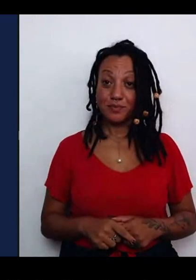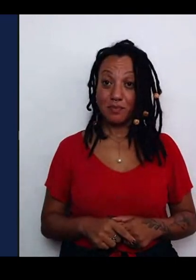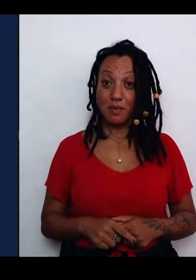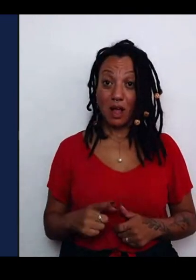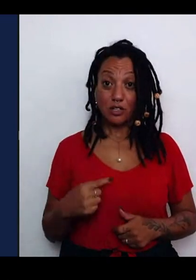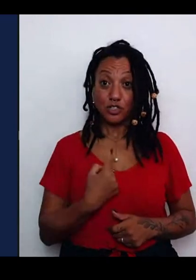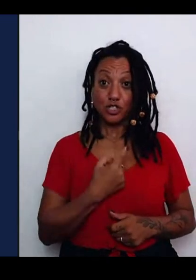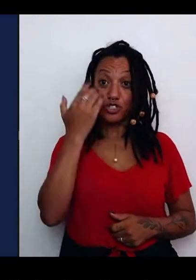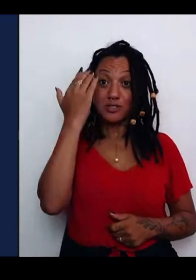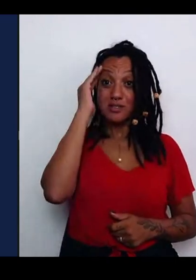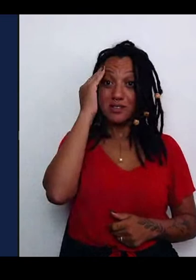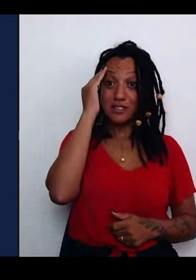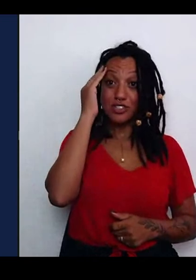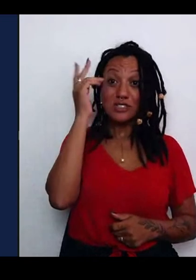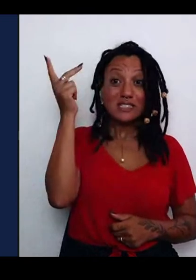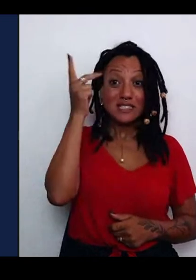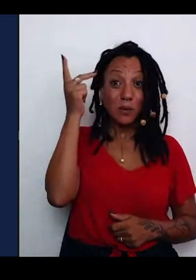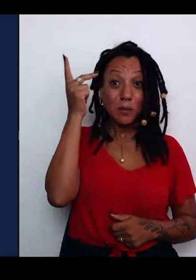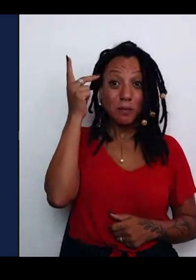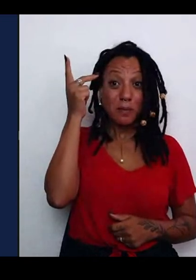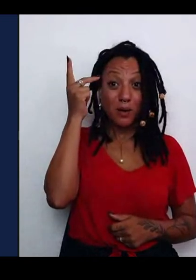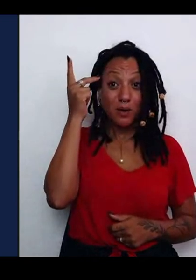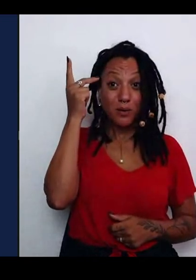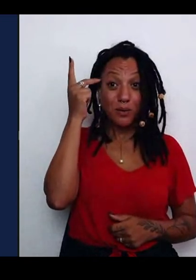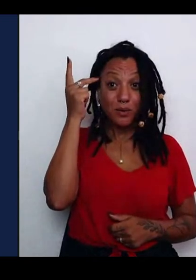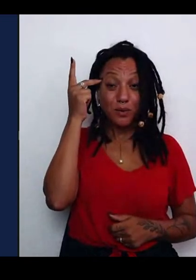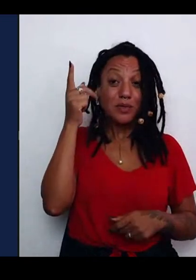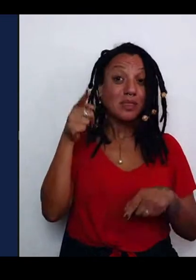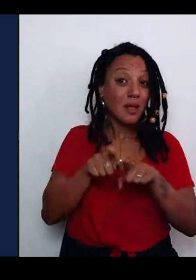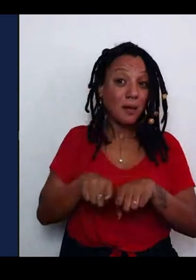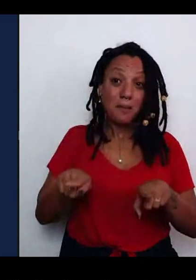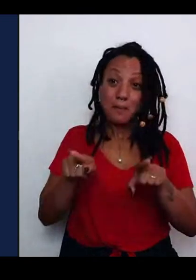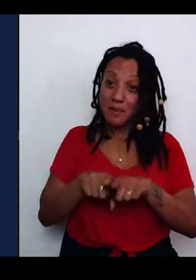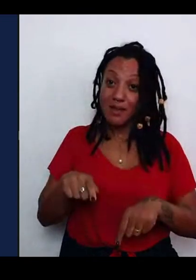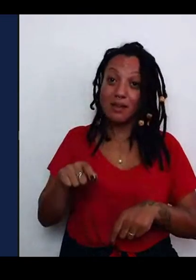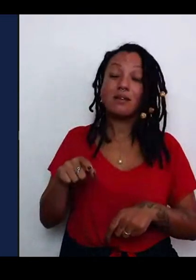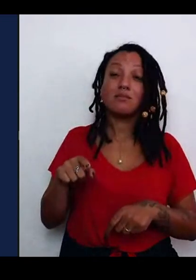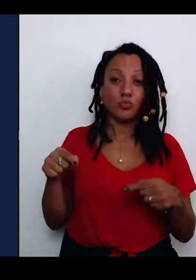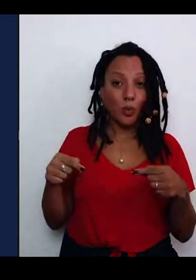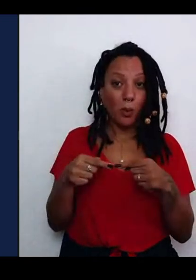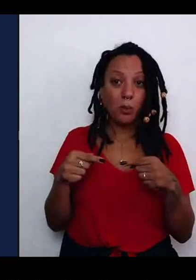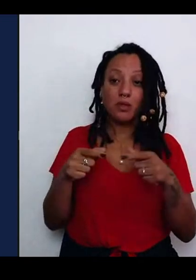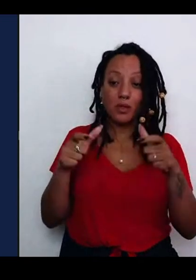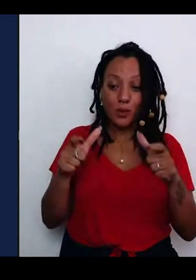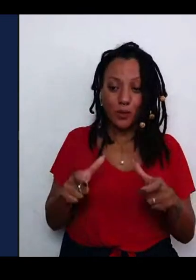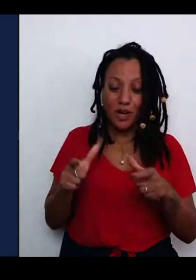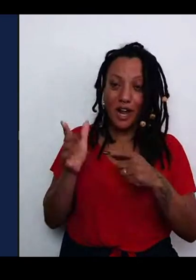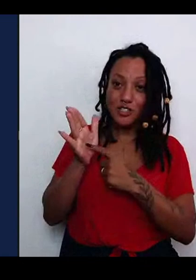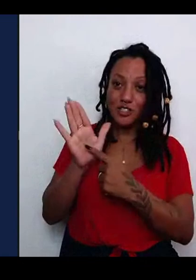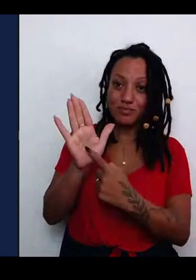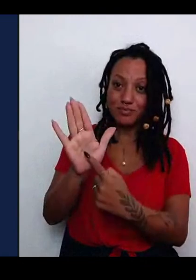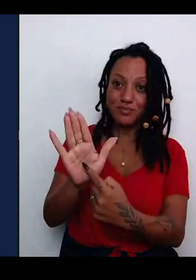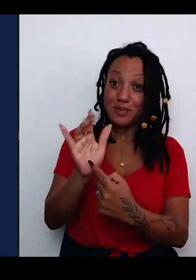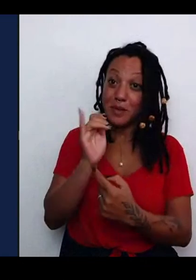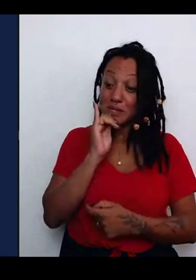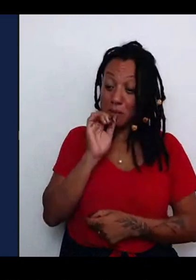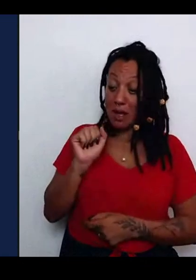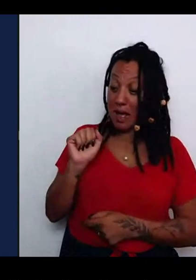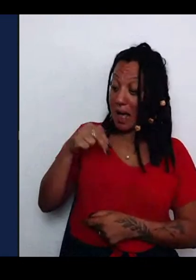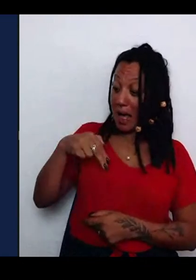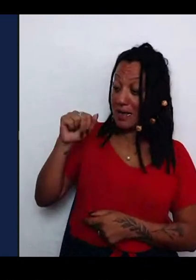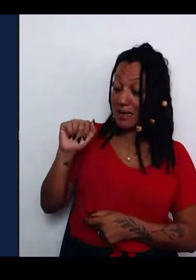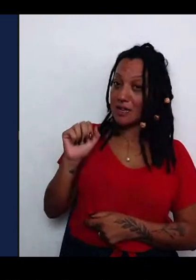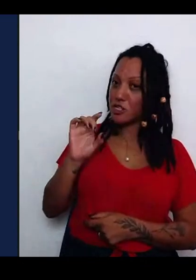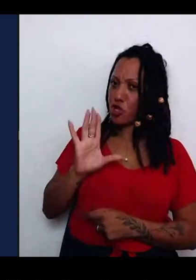and by doing so she's not merely illustrating this situation no she's complementing complexifying these Reflections on